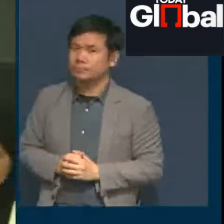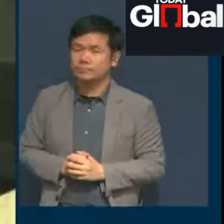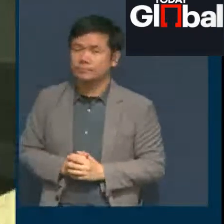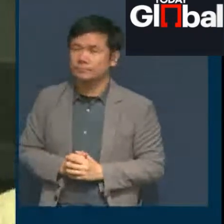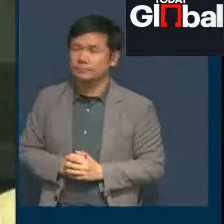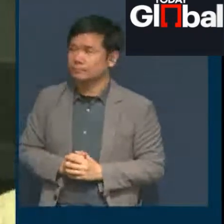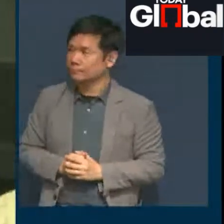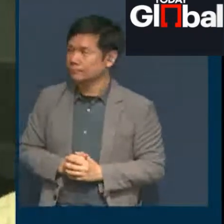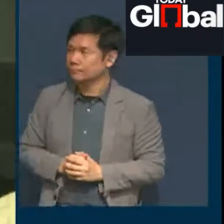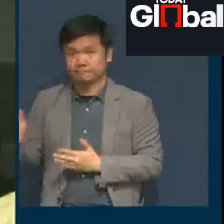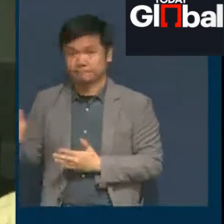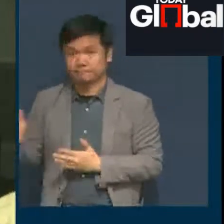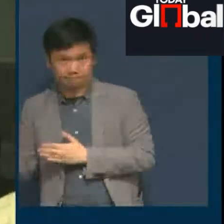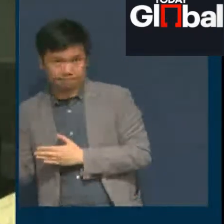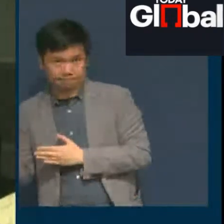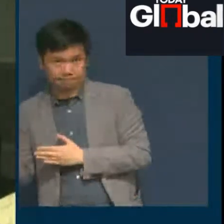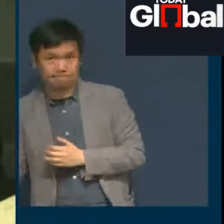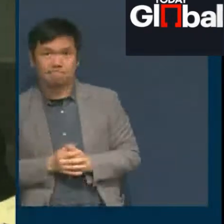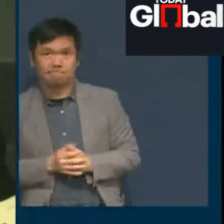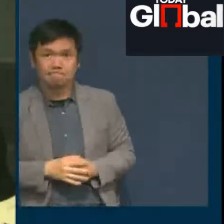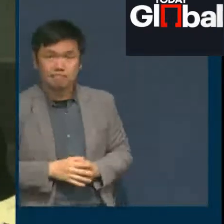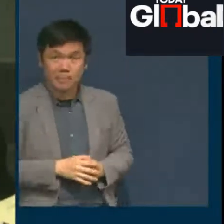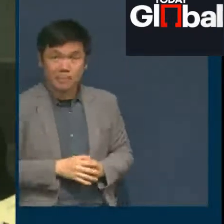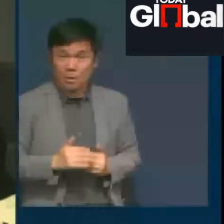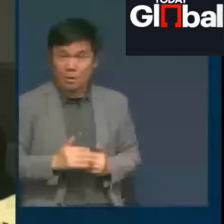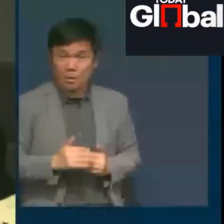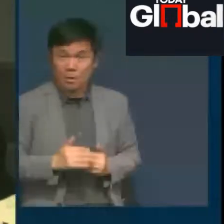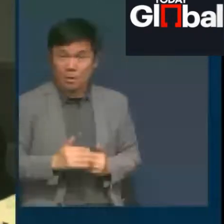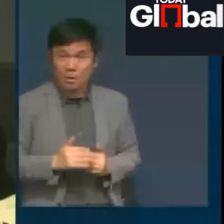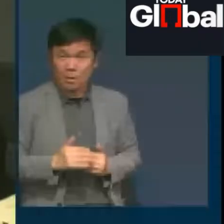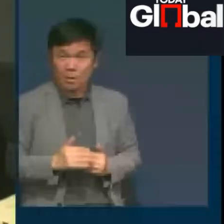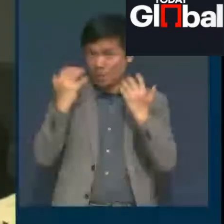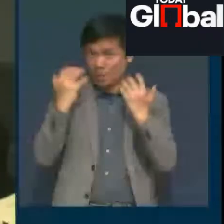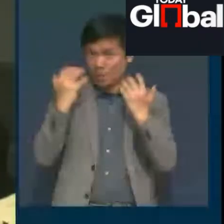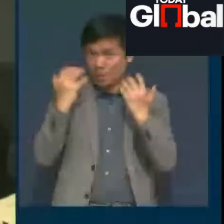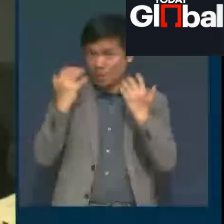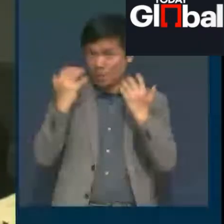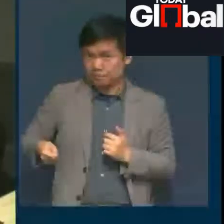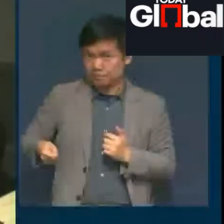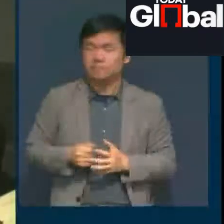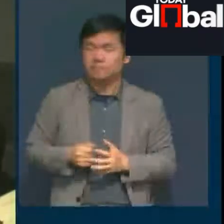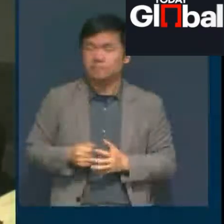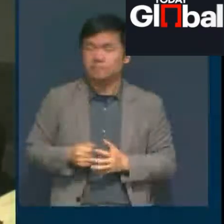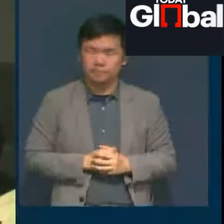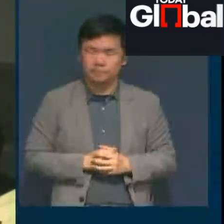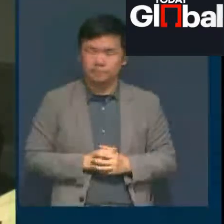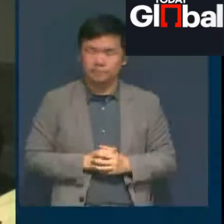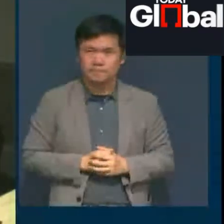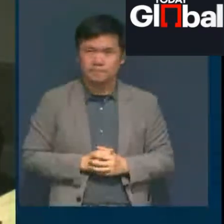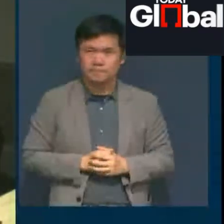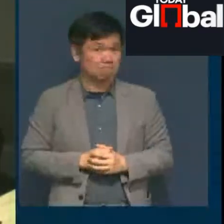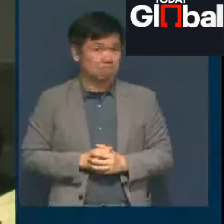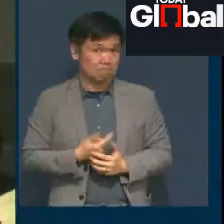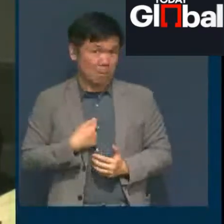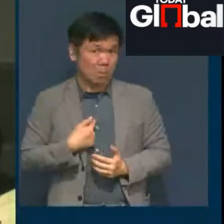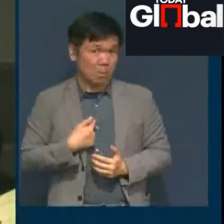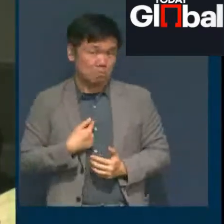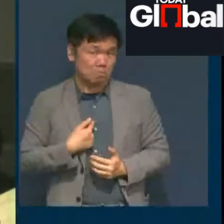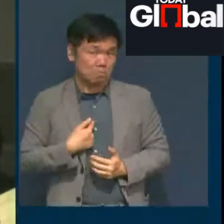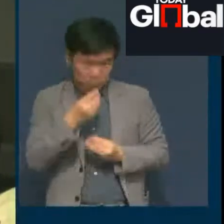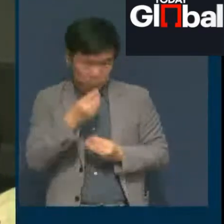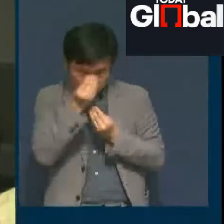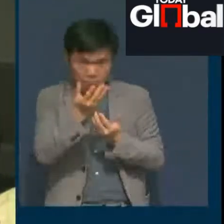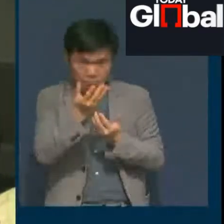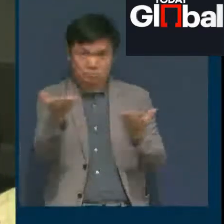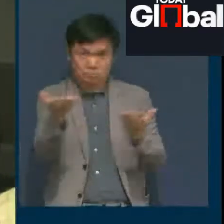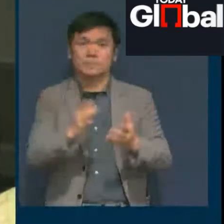As far as the Supreme Council of the Magistrates is concerned, we